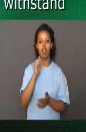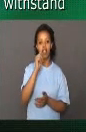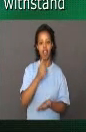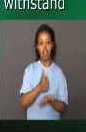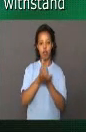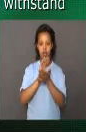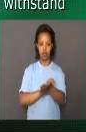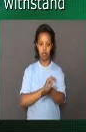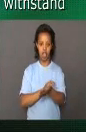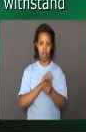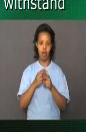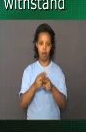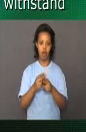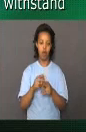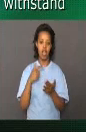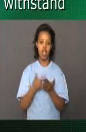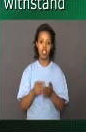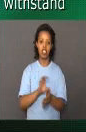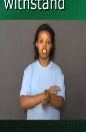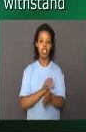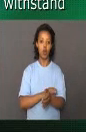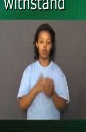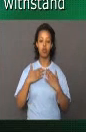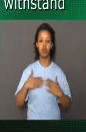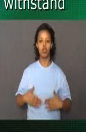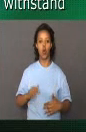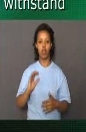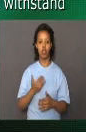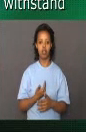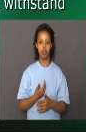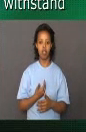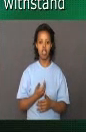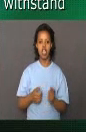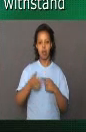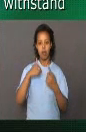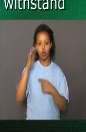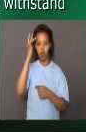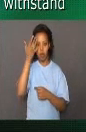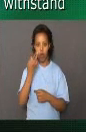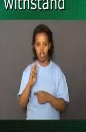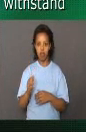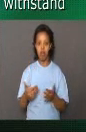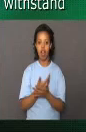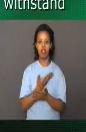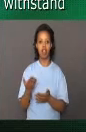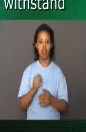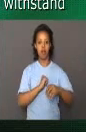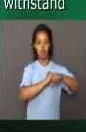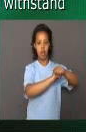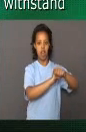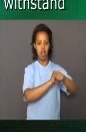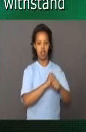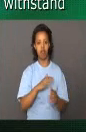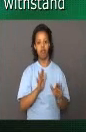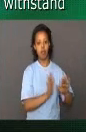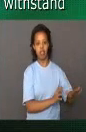These are the cells that help the body fight off diseases. If the